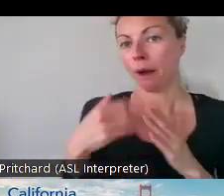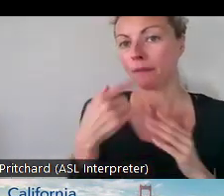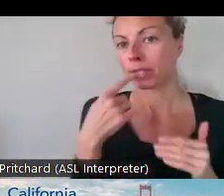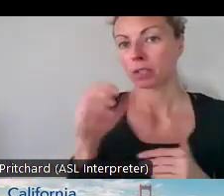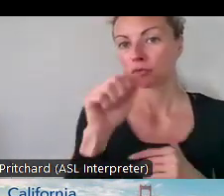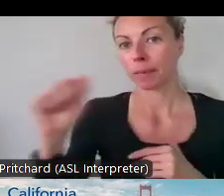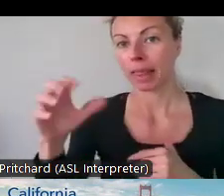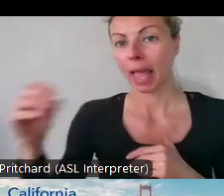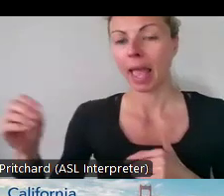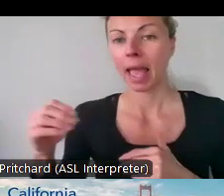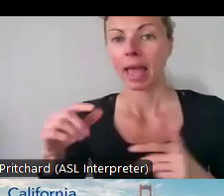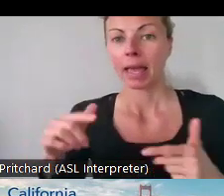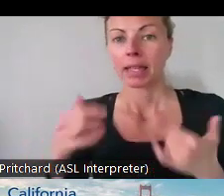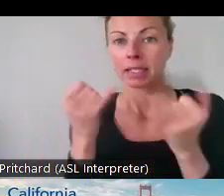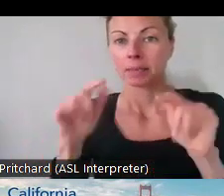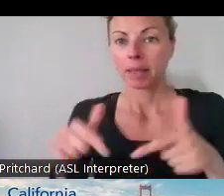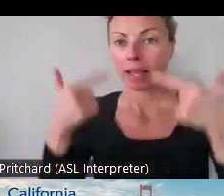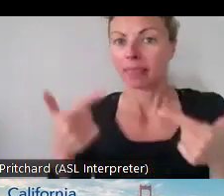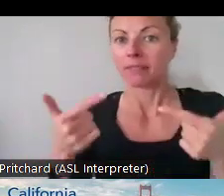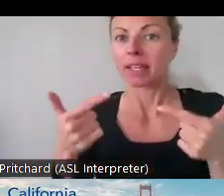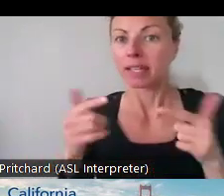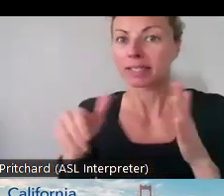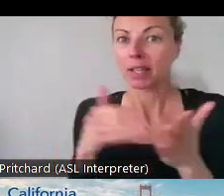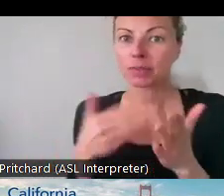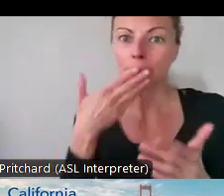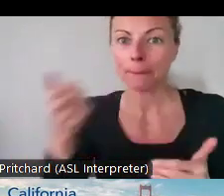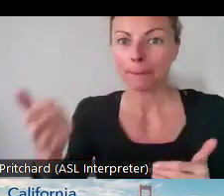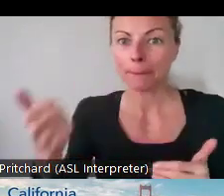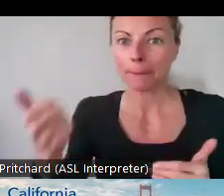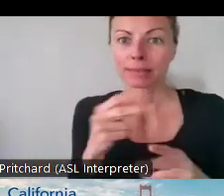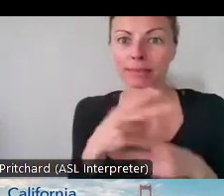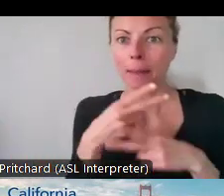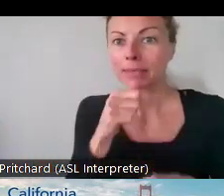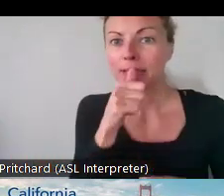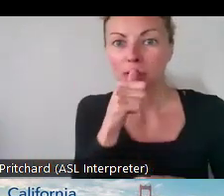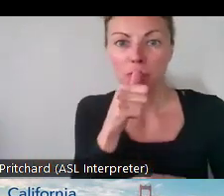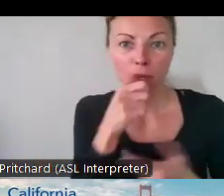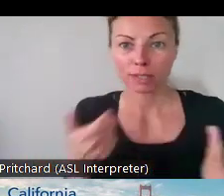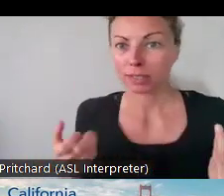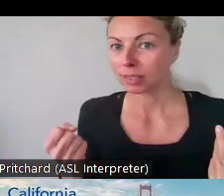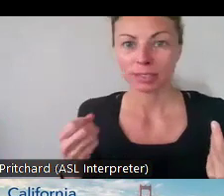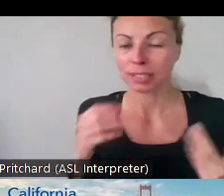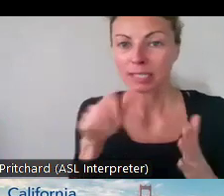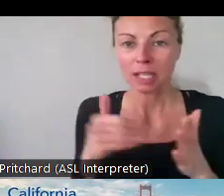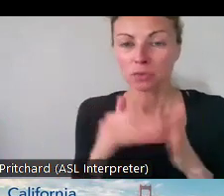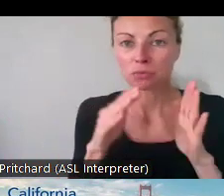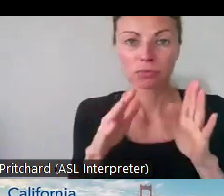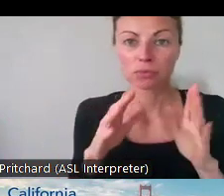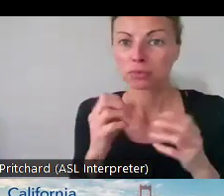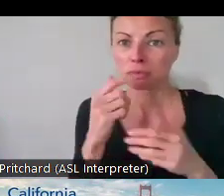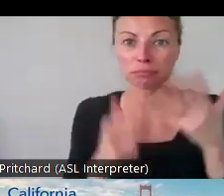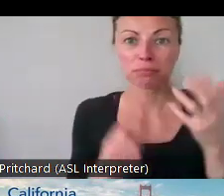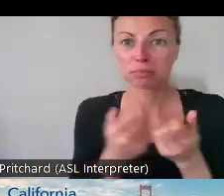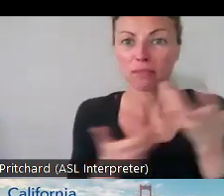independent living centers are the state's best kept secrets. Lots of great services that all of you offer.